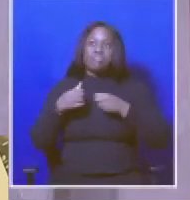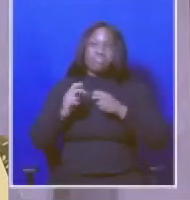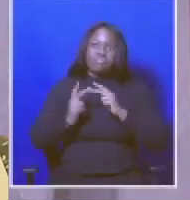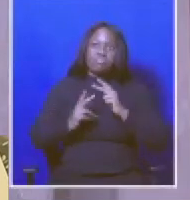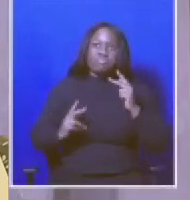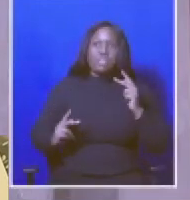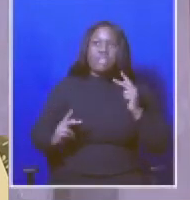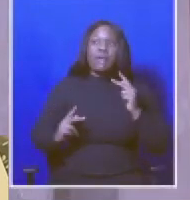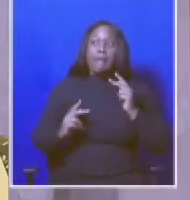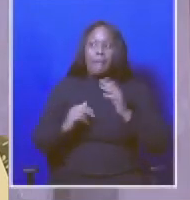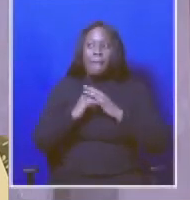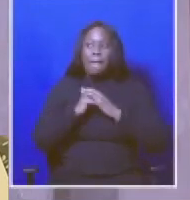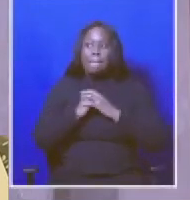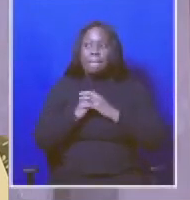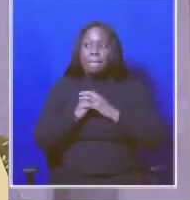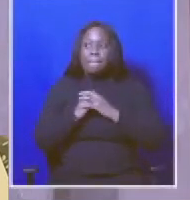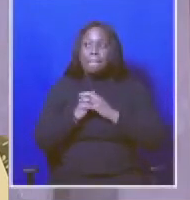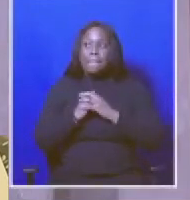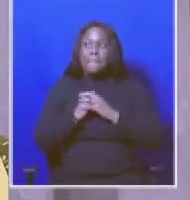is